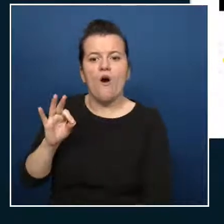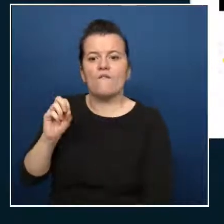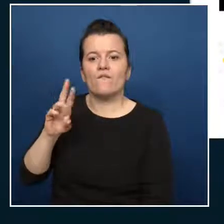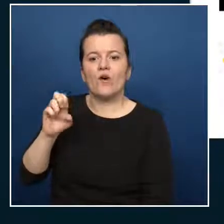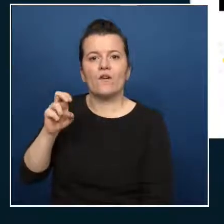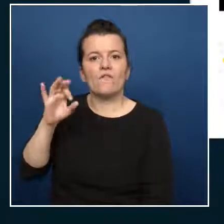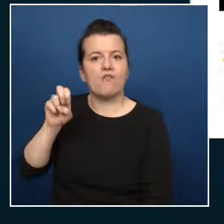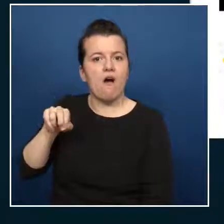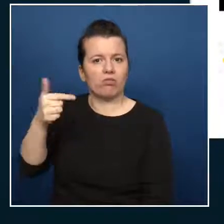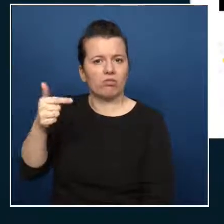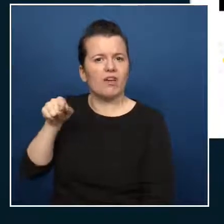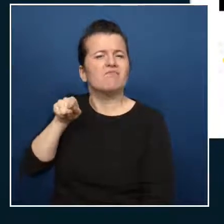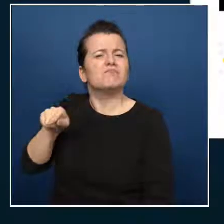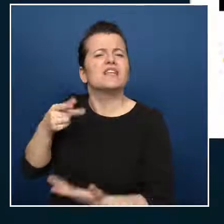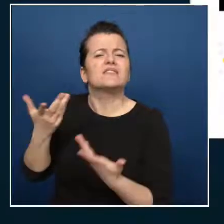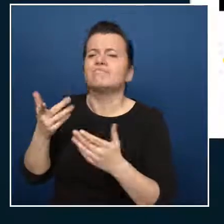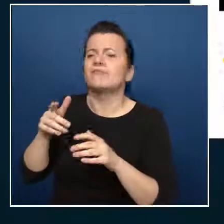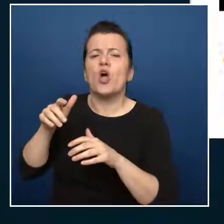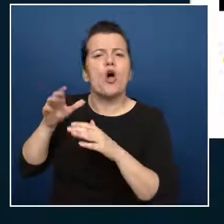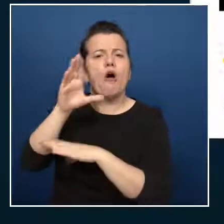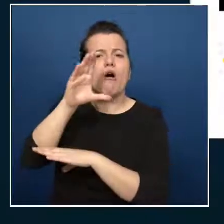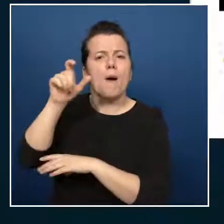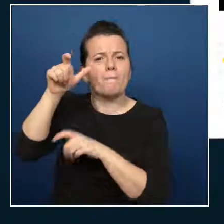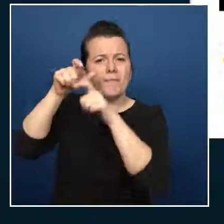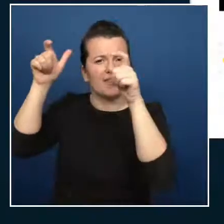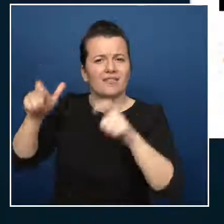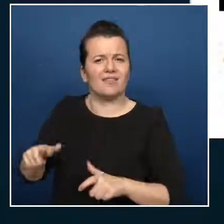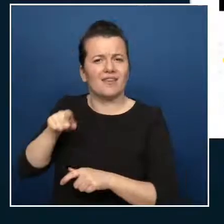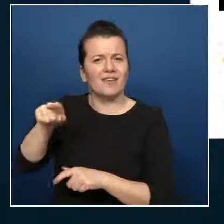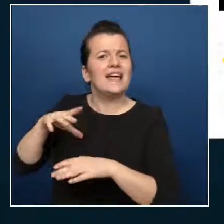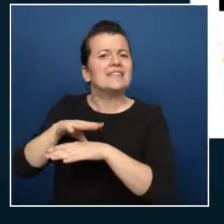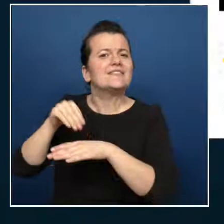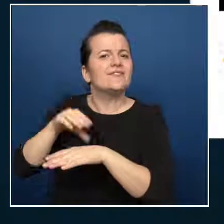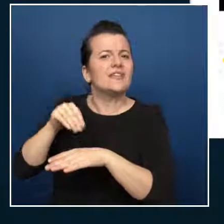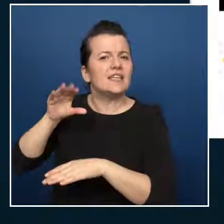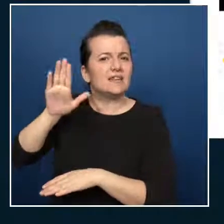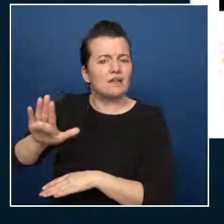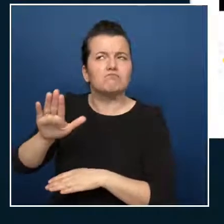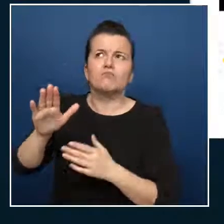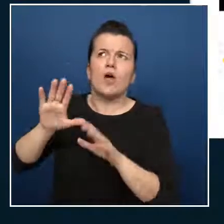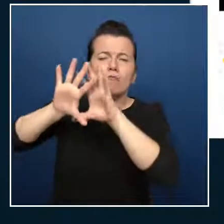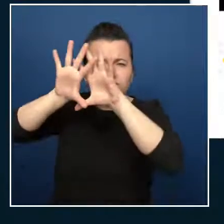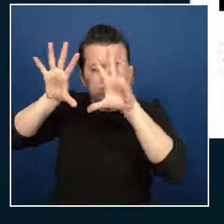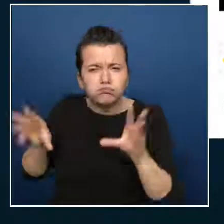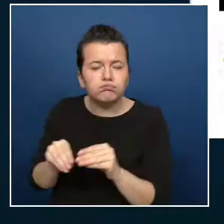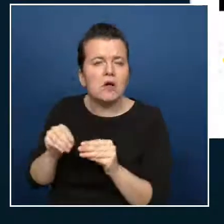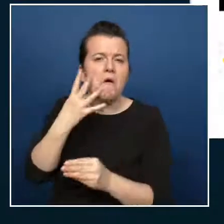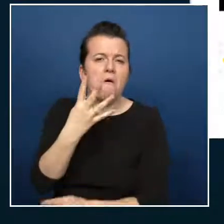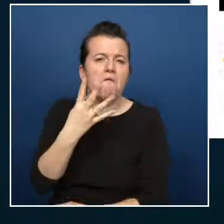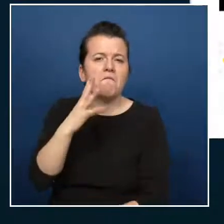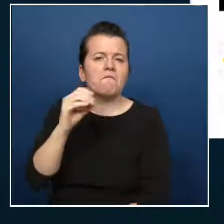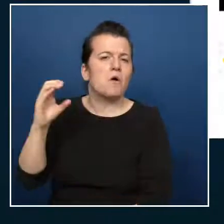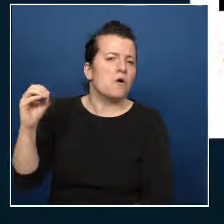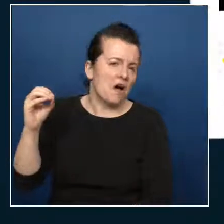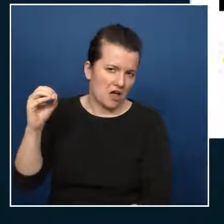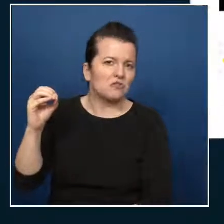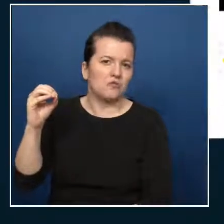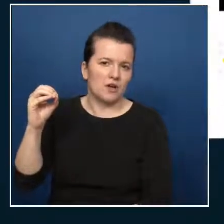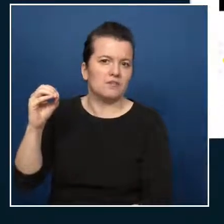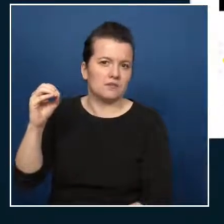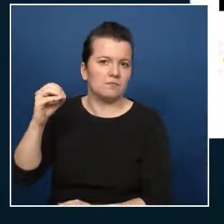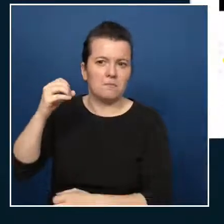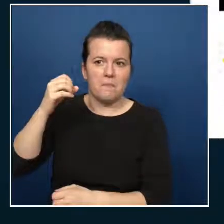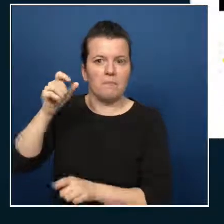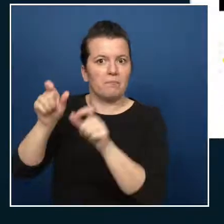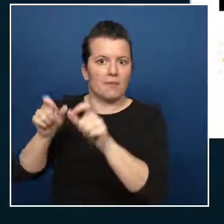company based in Sweden with 400 employees in 6 offices in the country. So